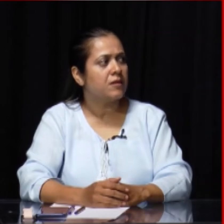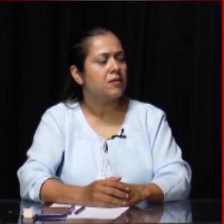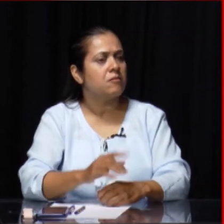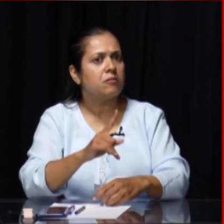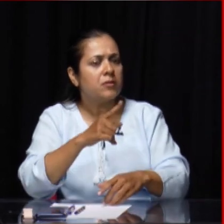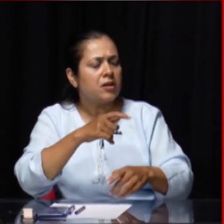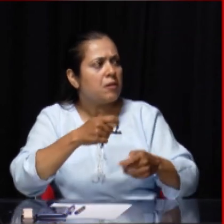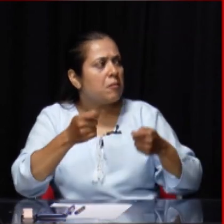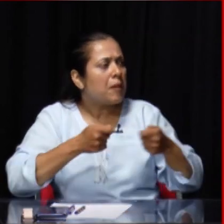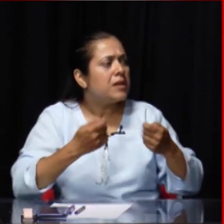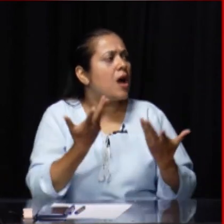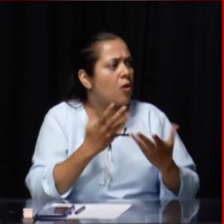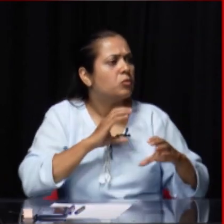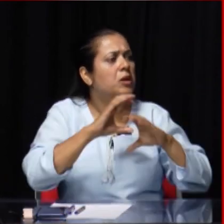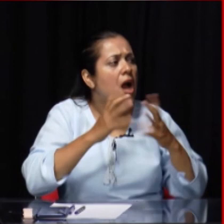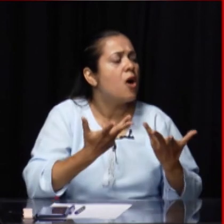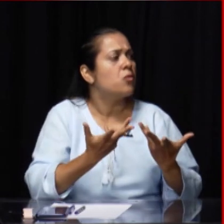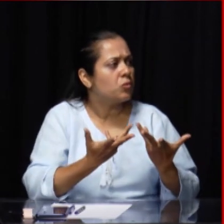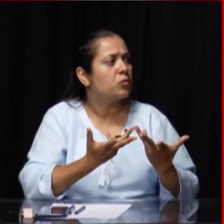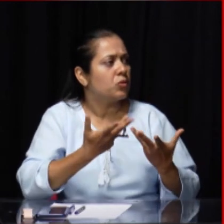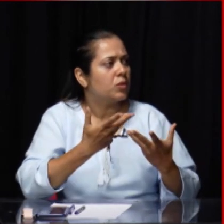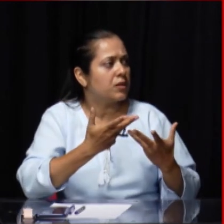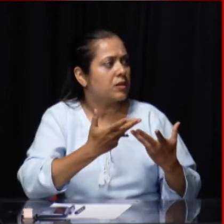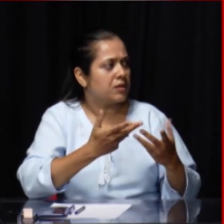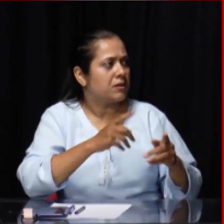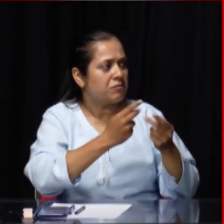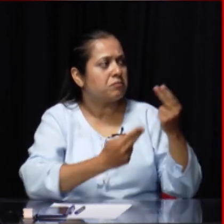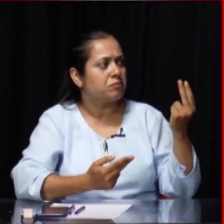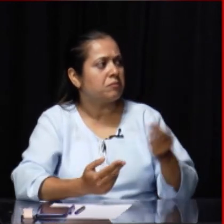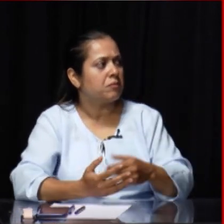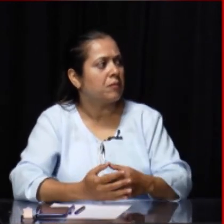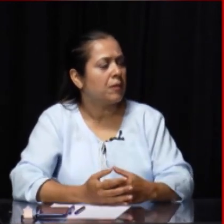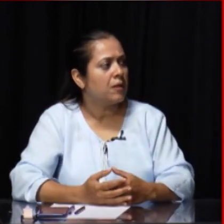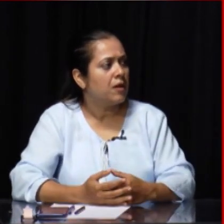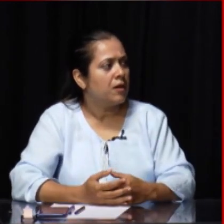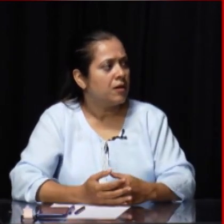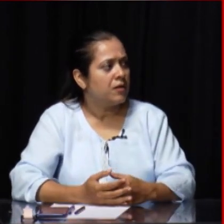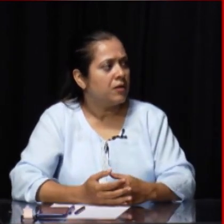But how do you manage to talking to people and doing your work?